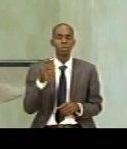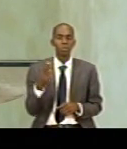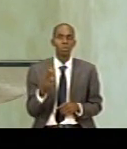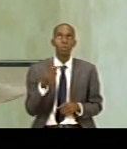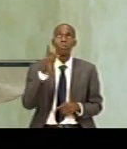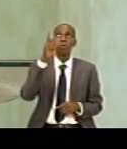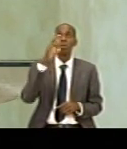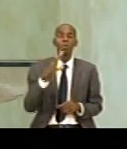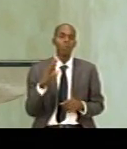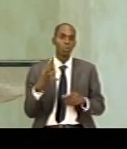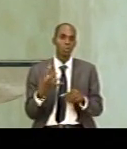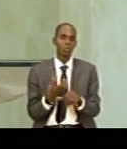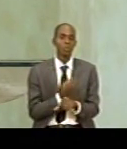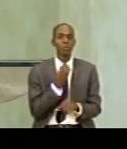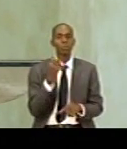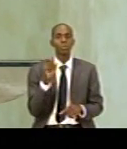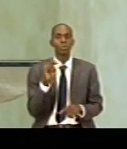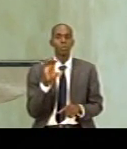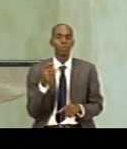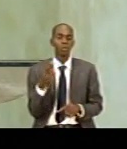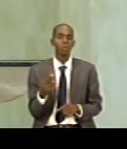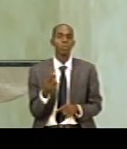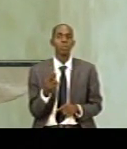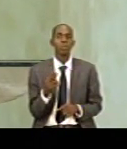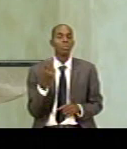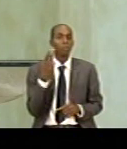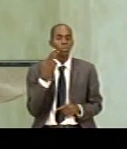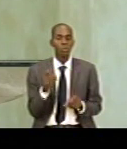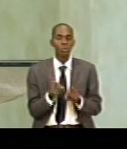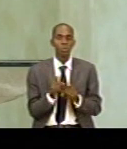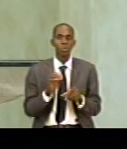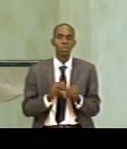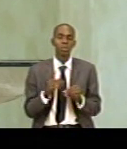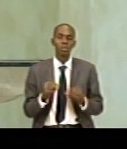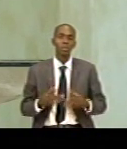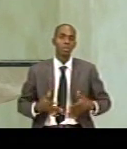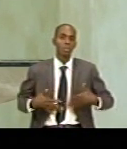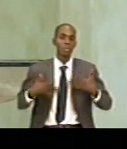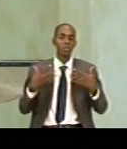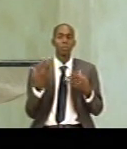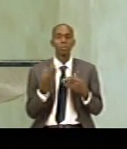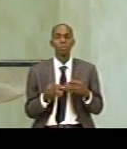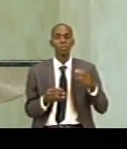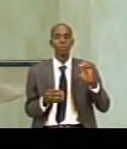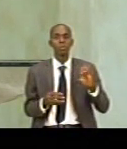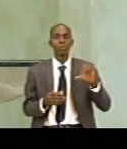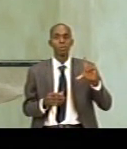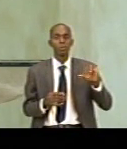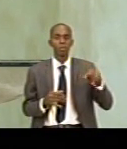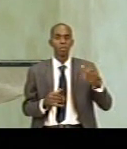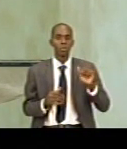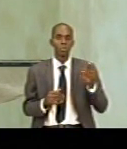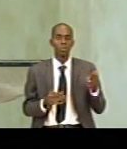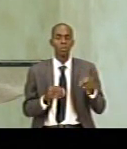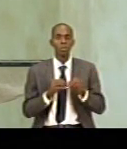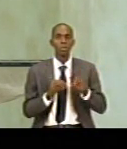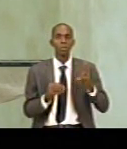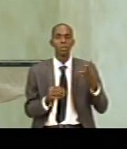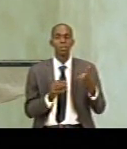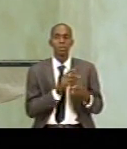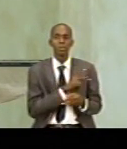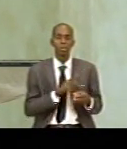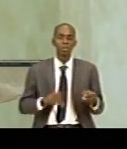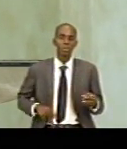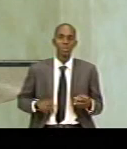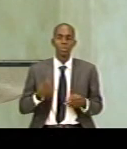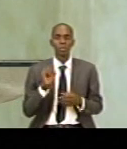God took him. Also, the life of Elijah in 2 Kings chapter 2, in verse 11 to